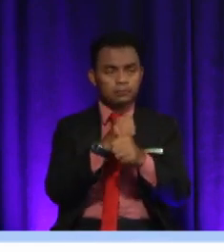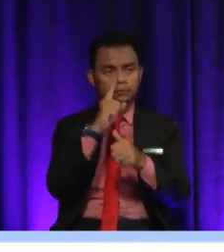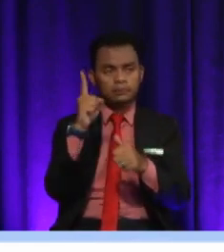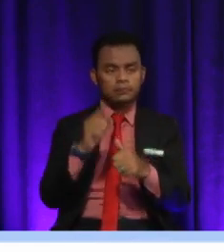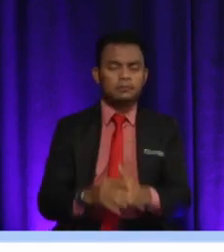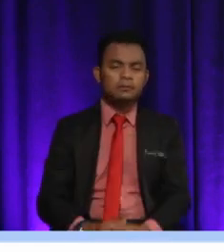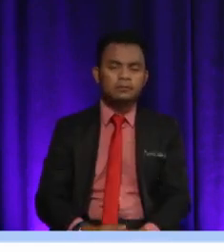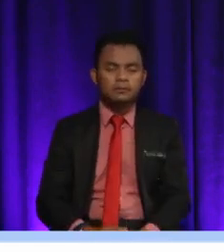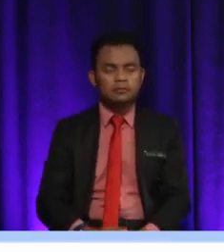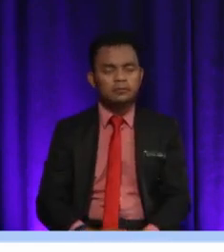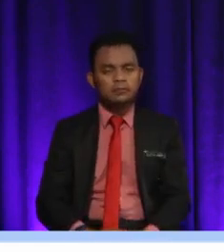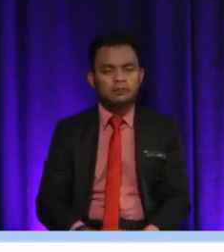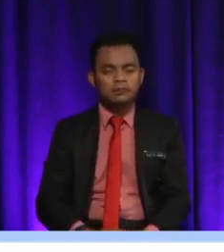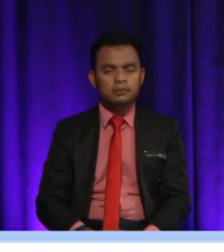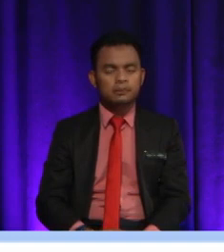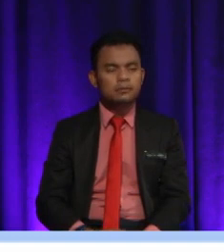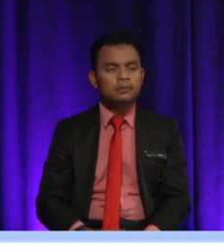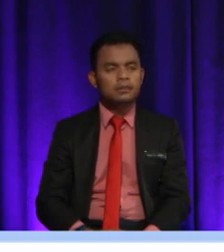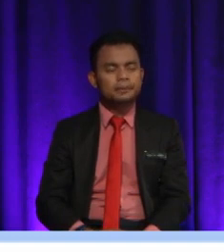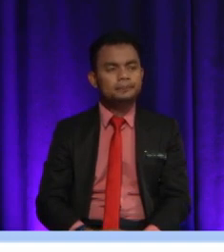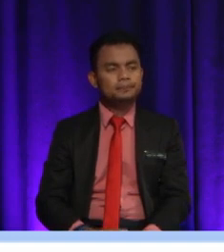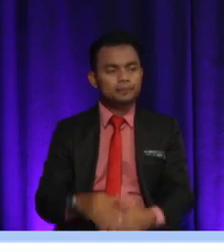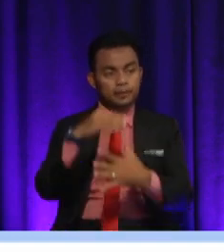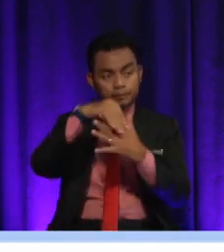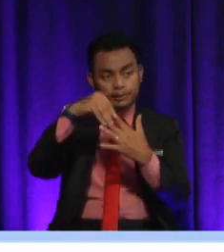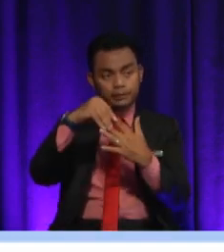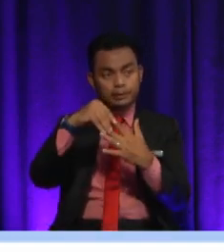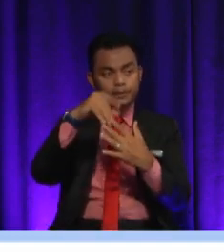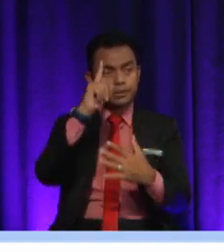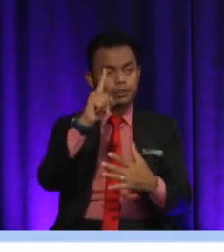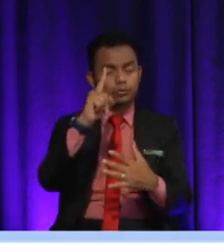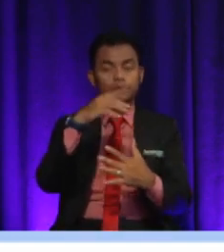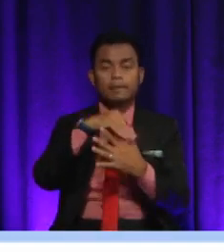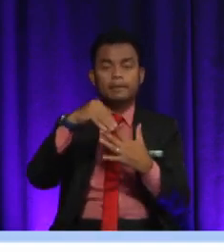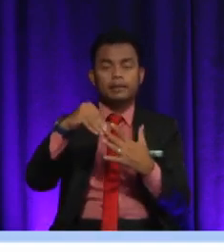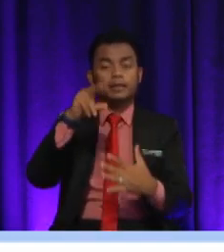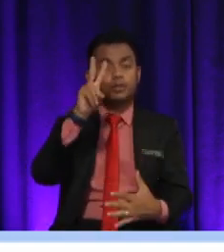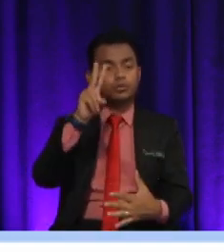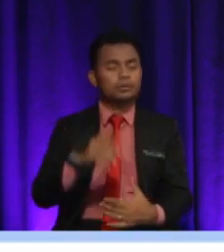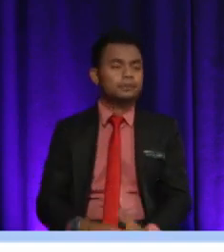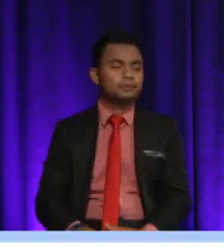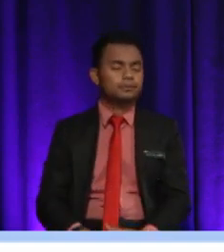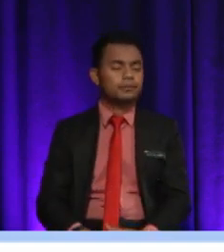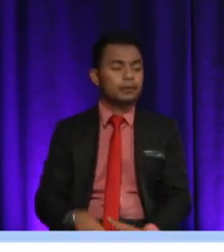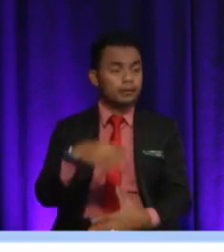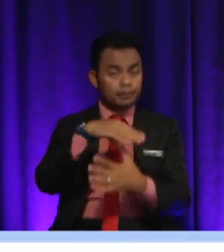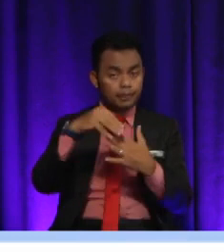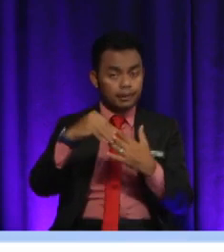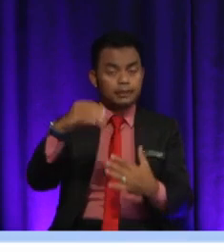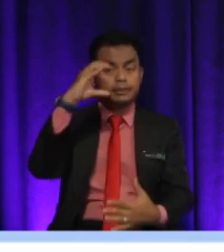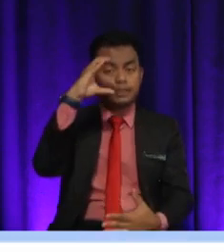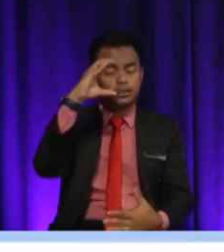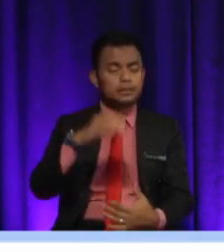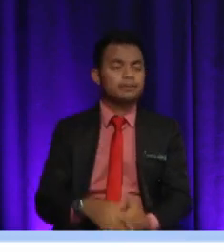gun violence had killed them. Option B, they were very depressed about the war. Option C, so that Sarah could make